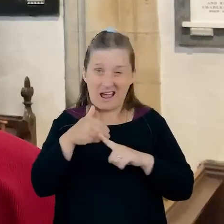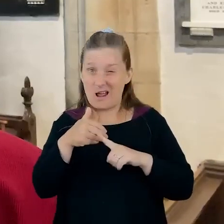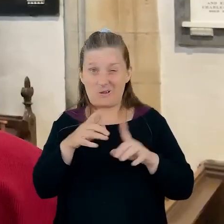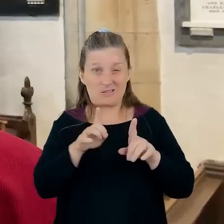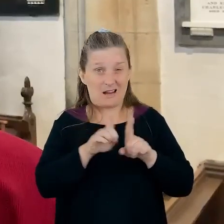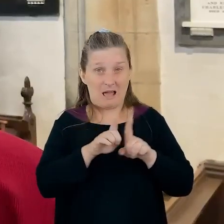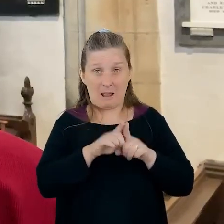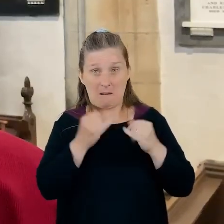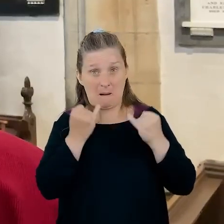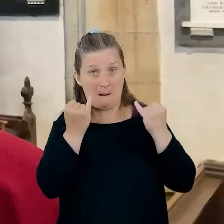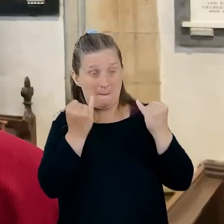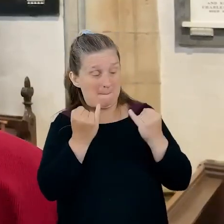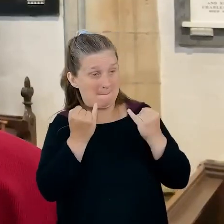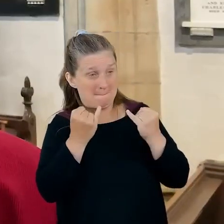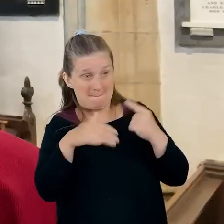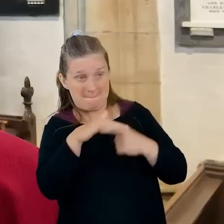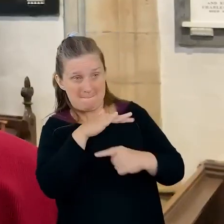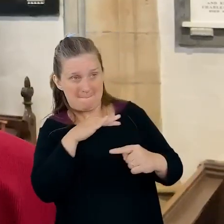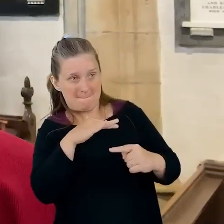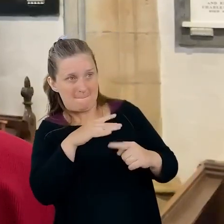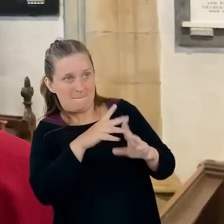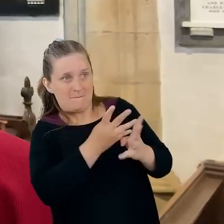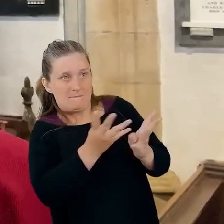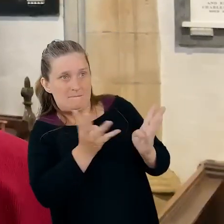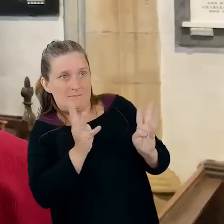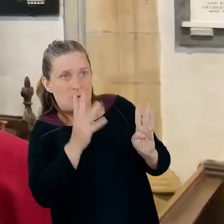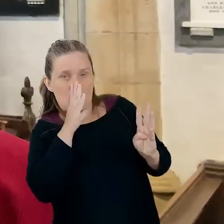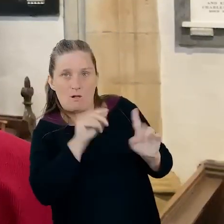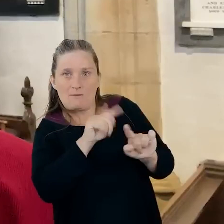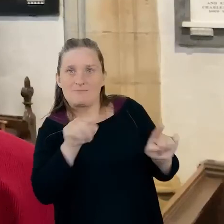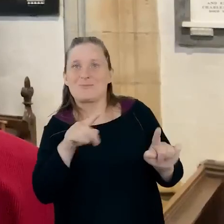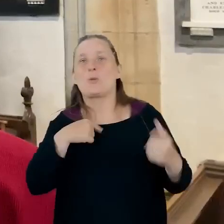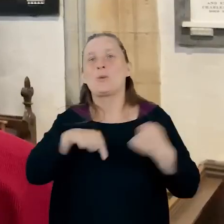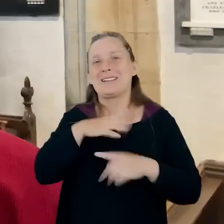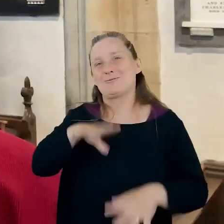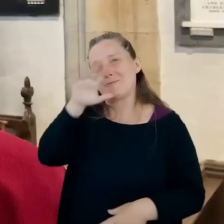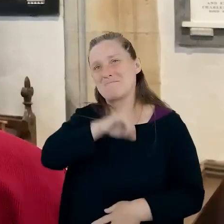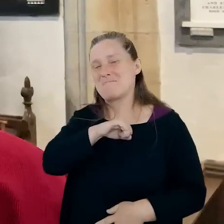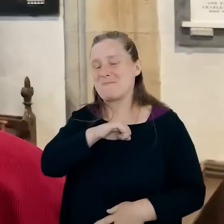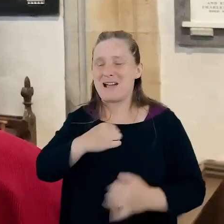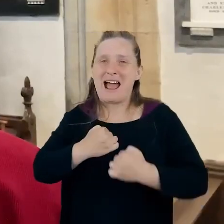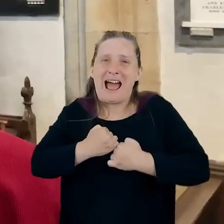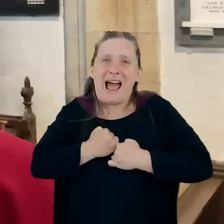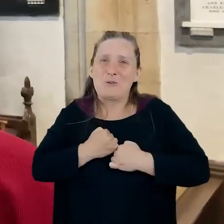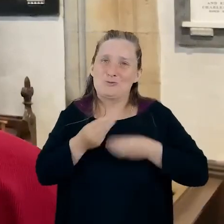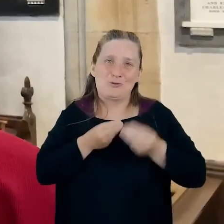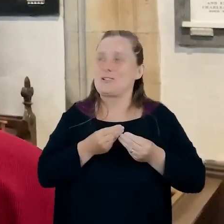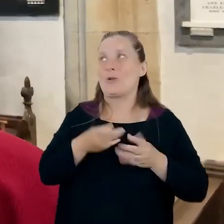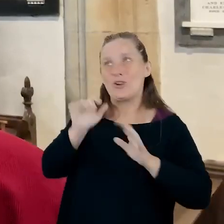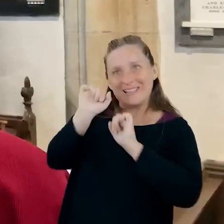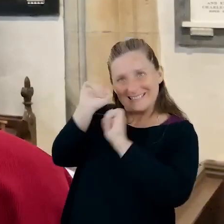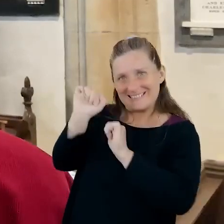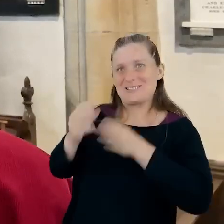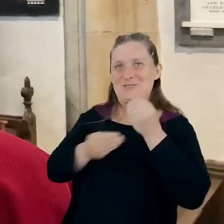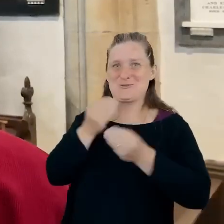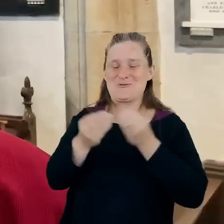like lambs into the midst of wolves, remember that this is not our story, but God's, and that beyond our